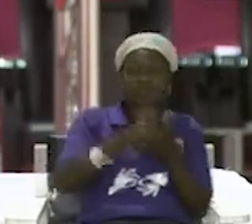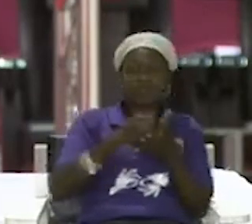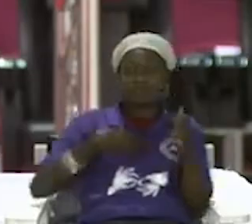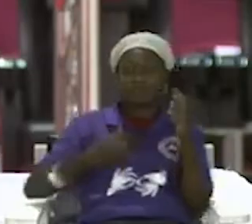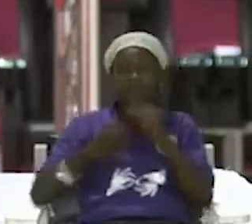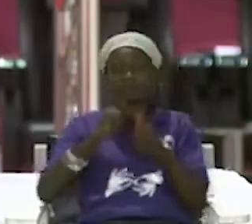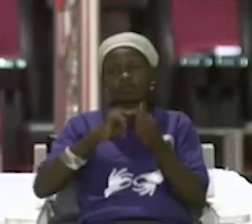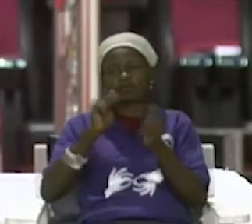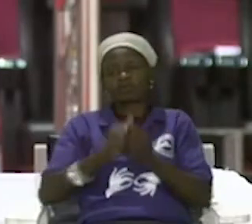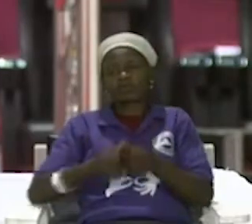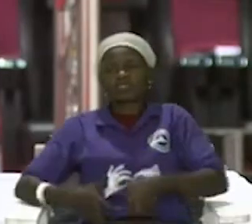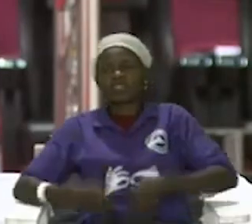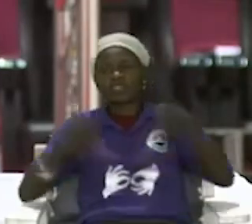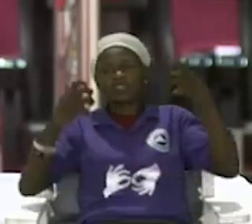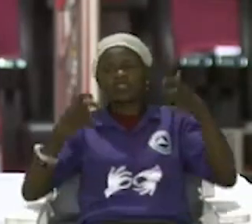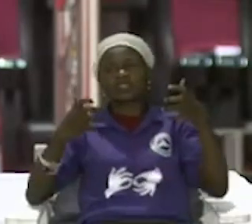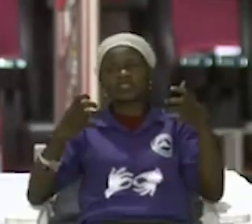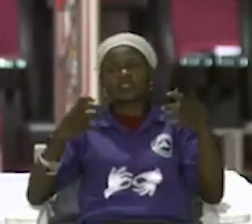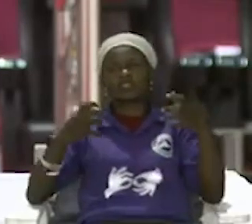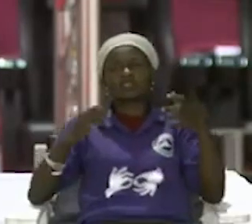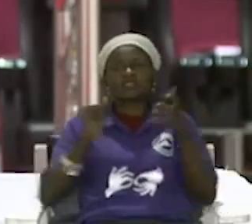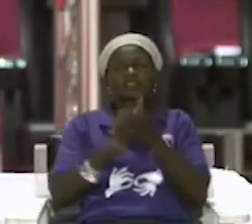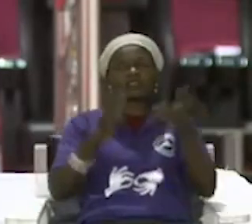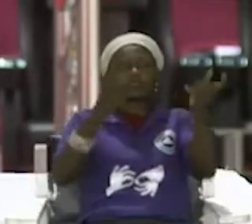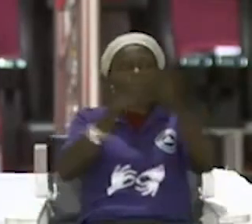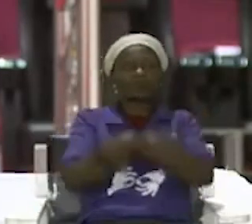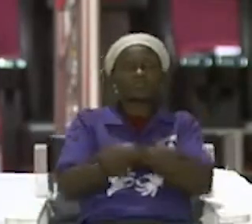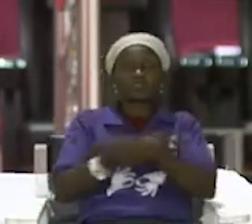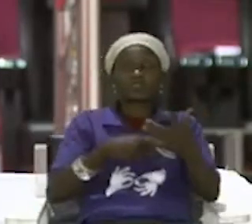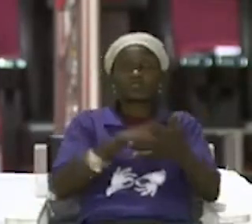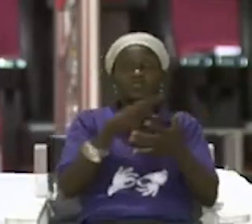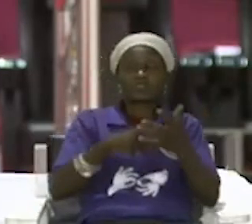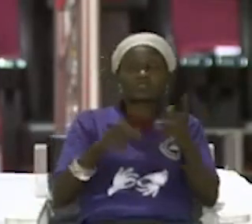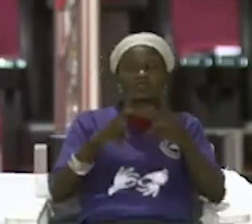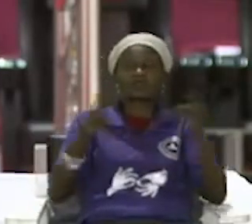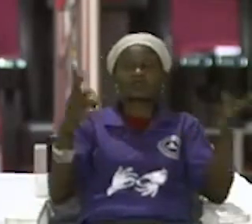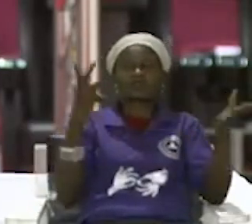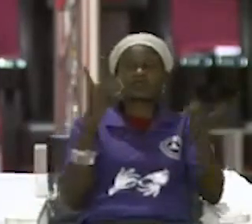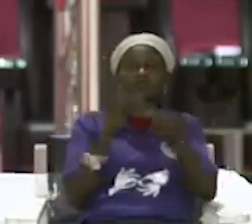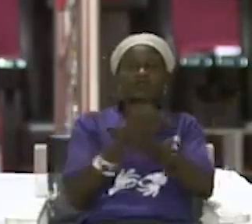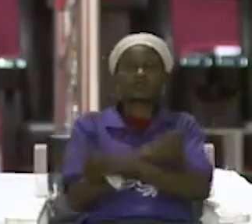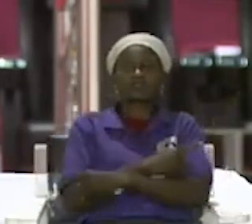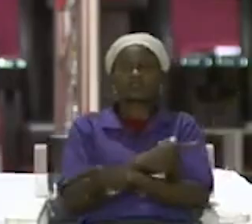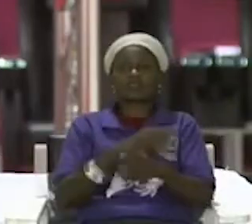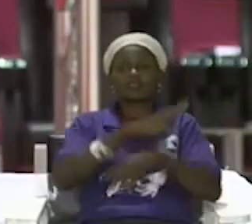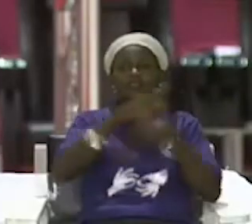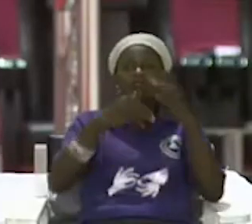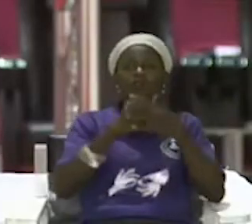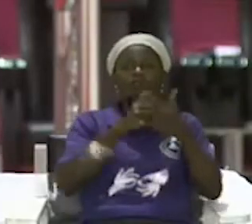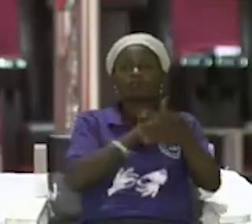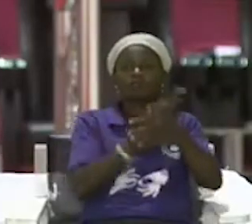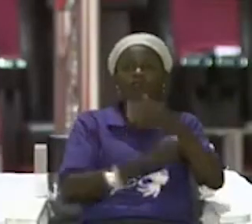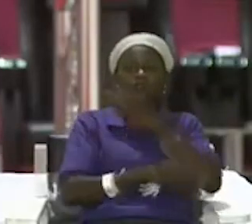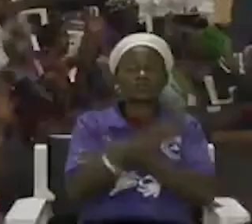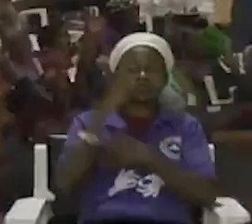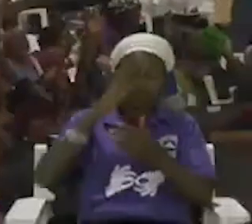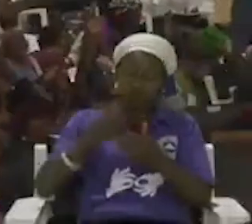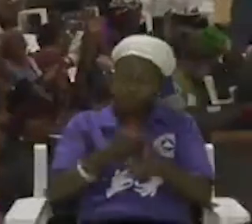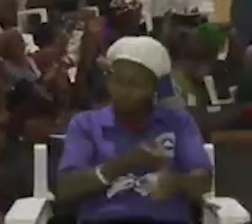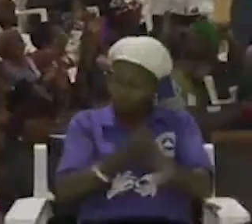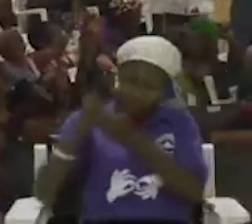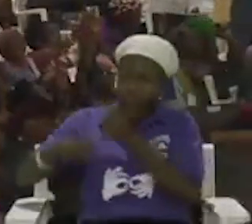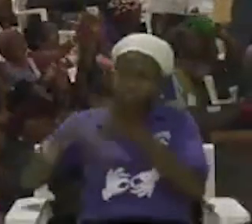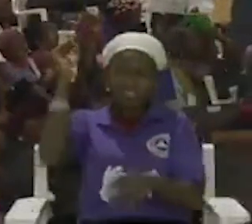anger, that today, this very day, the Almighty God will pull it out of you.